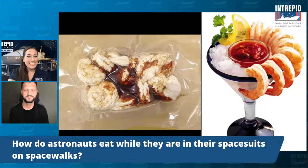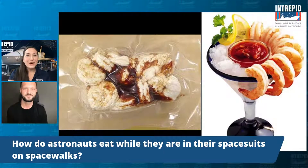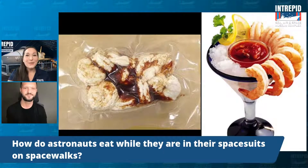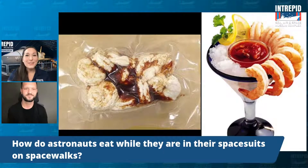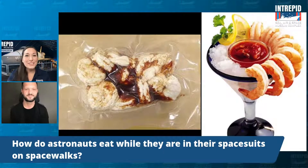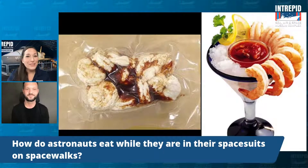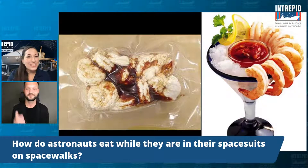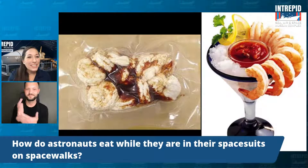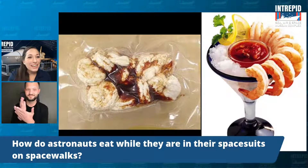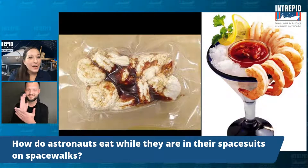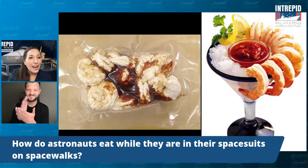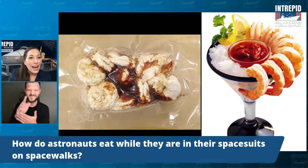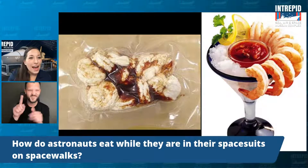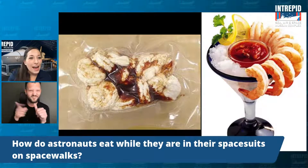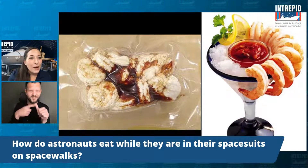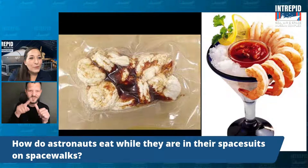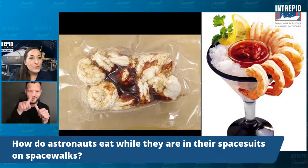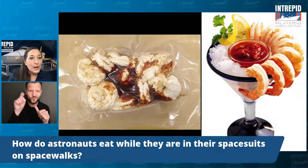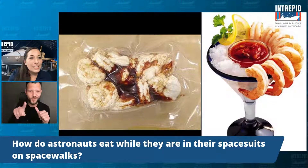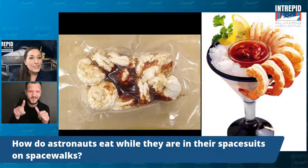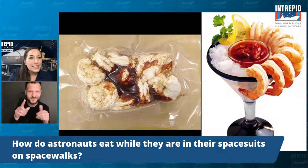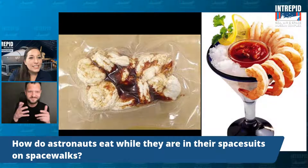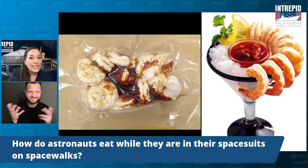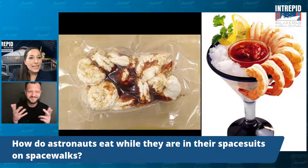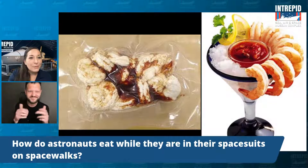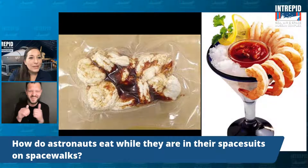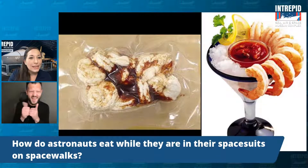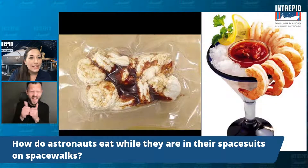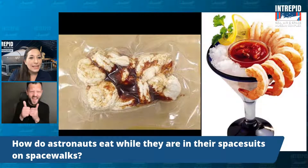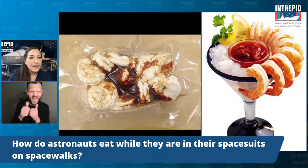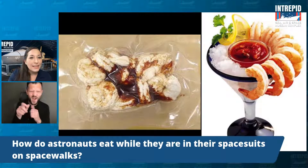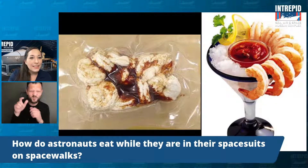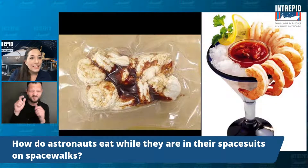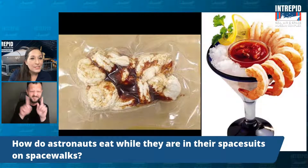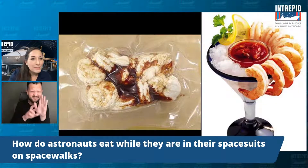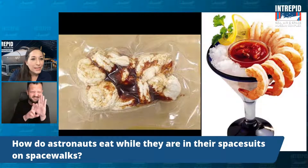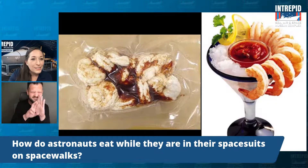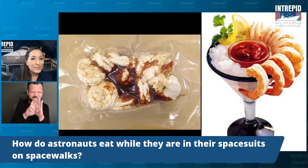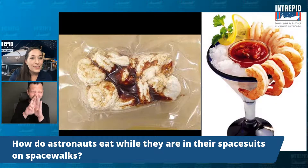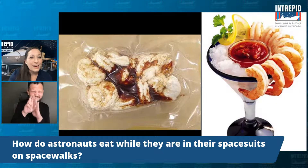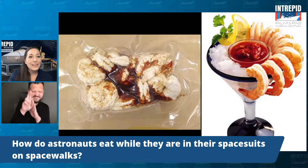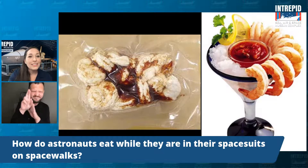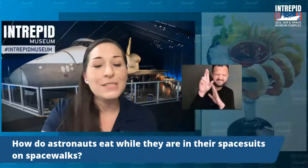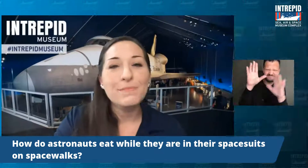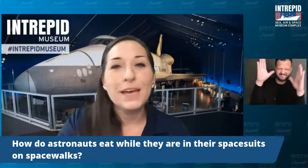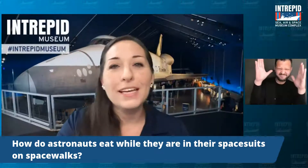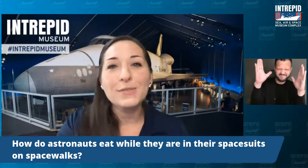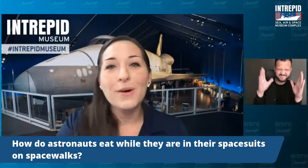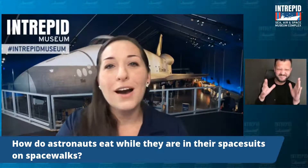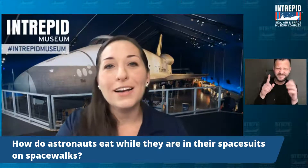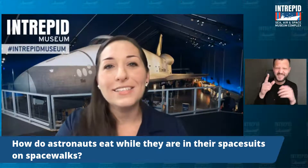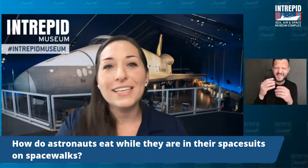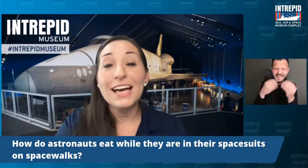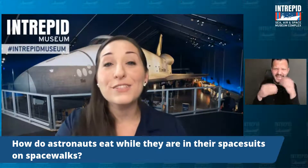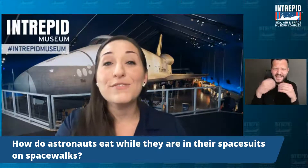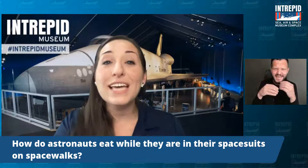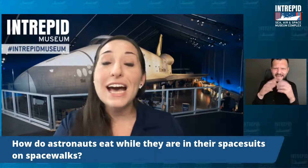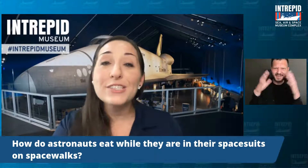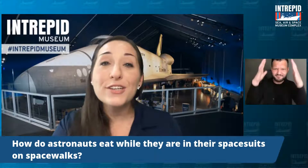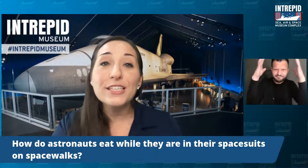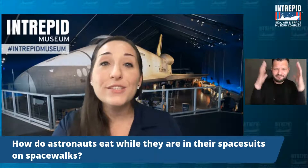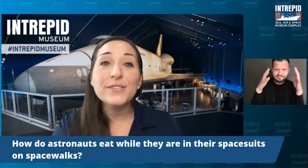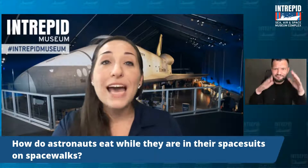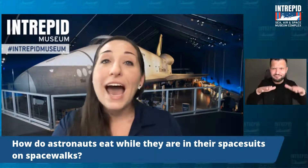All right. So first question here. How do astronauts eat when they are in their spacesuits on spacewalks? Yeah. So